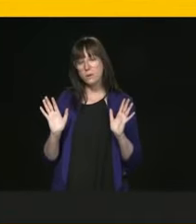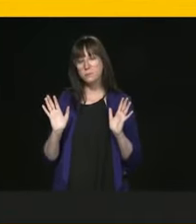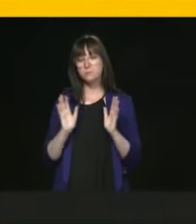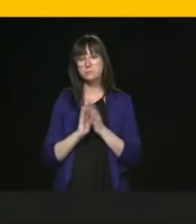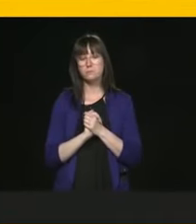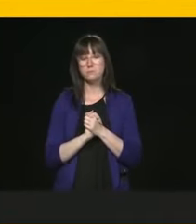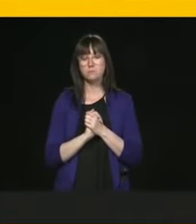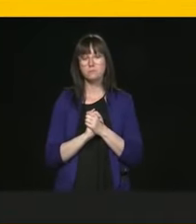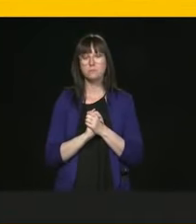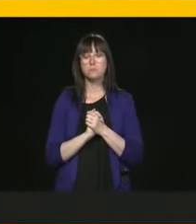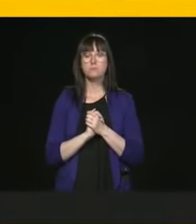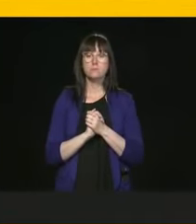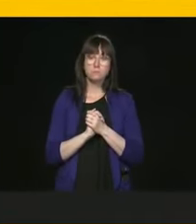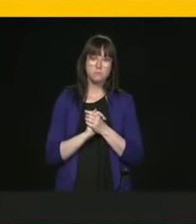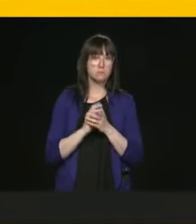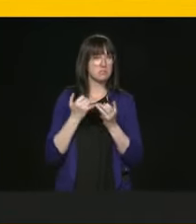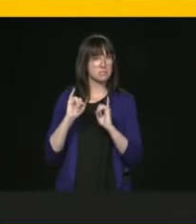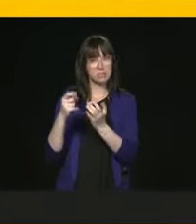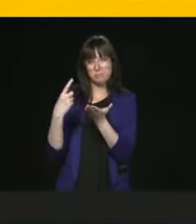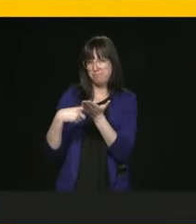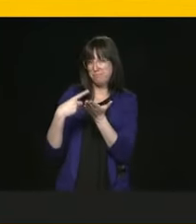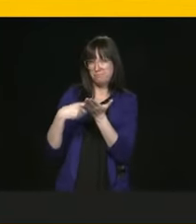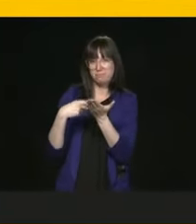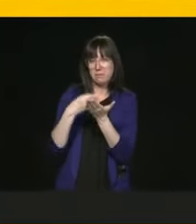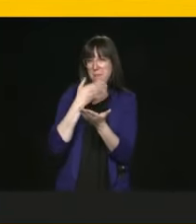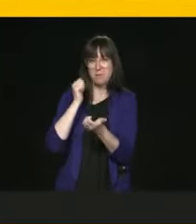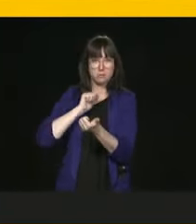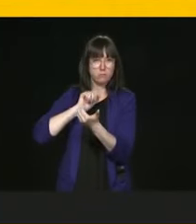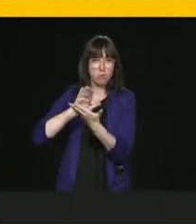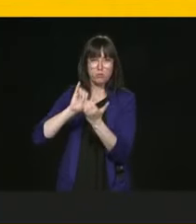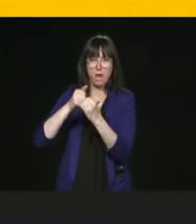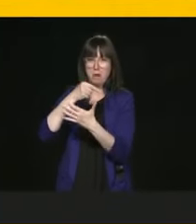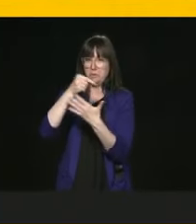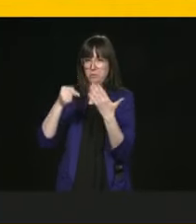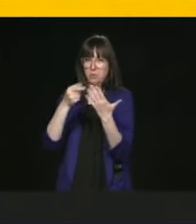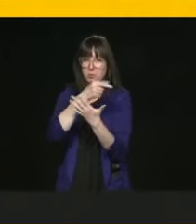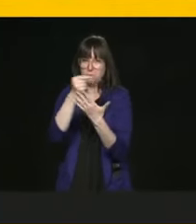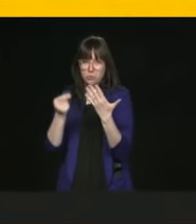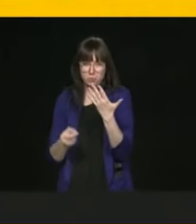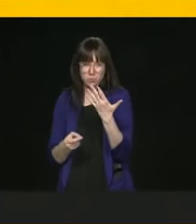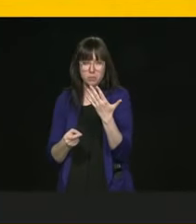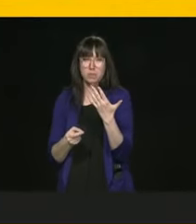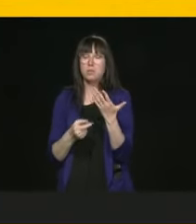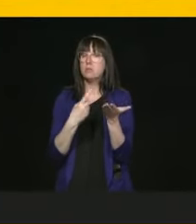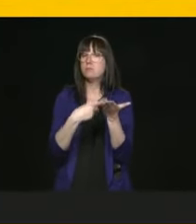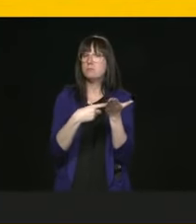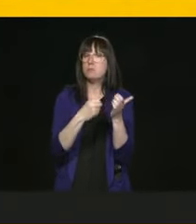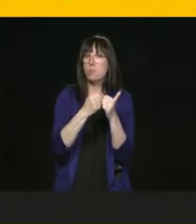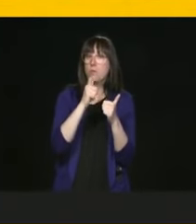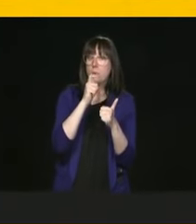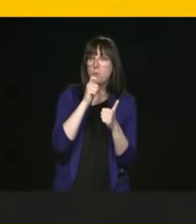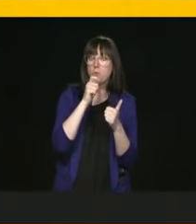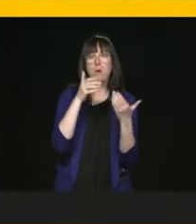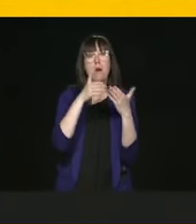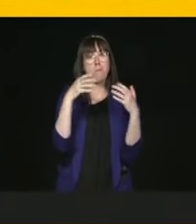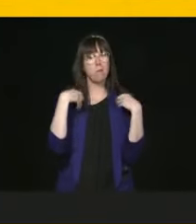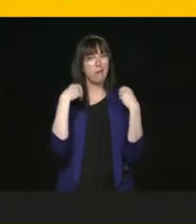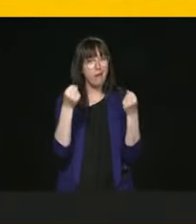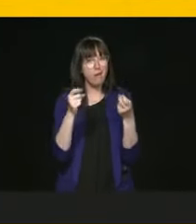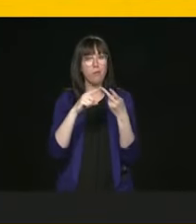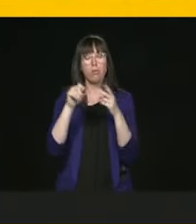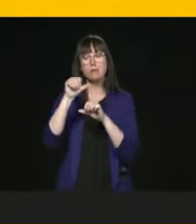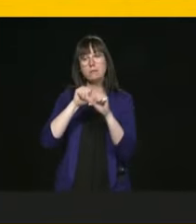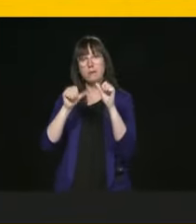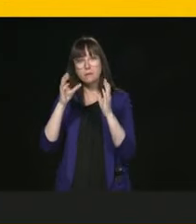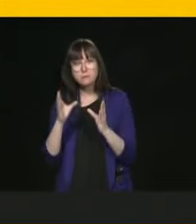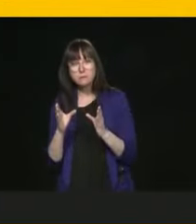lengthy discussions with scientists as to what the best measures would be to ensure the protection of all Canadians. And we will